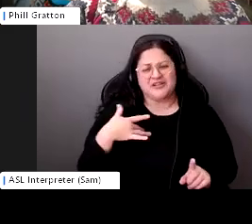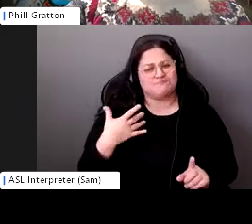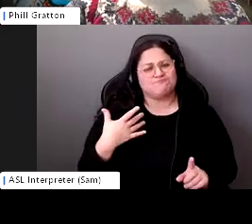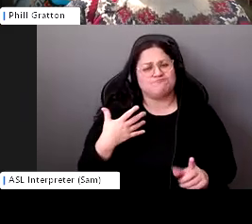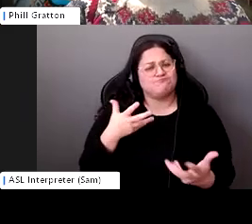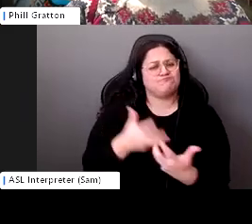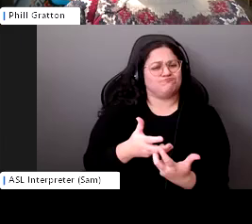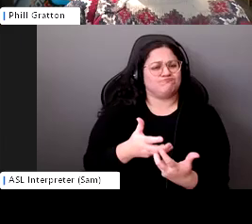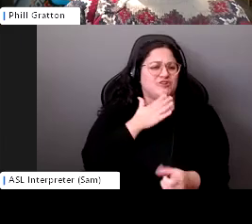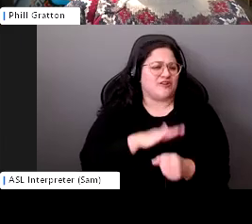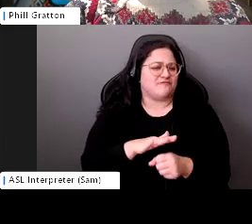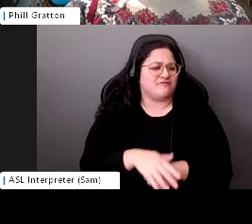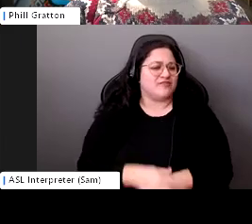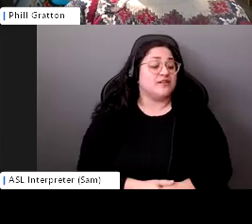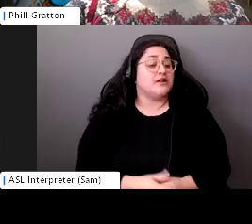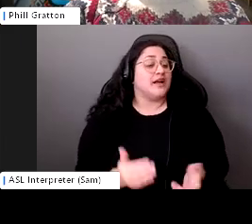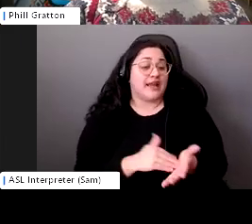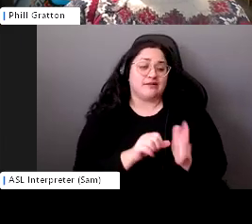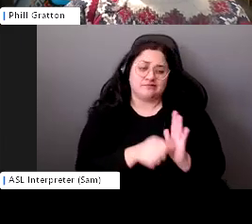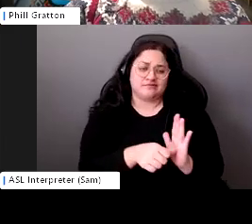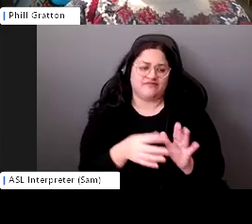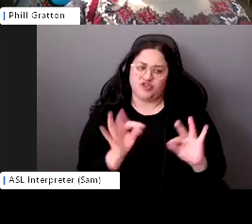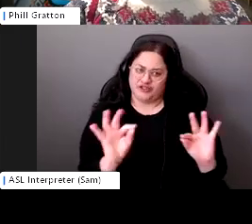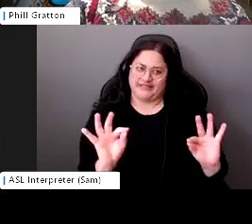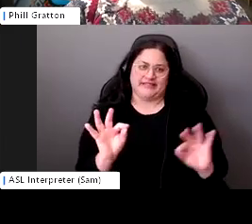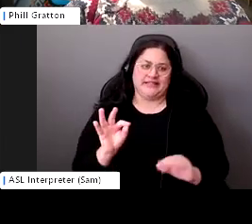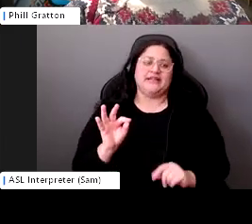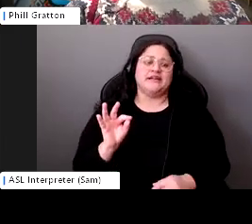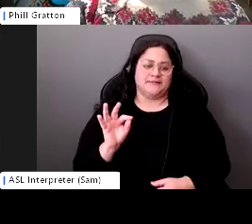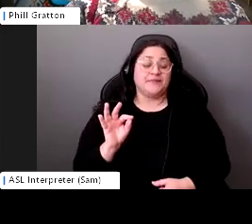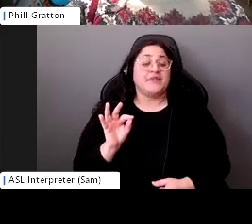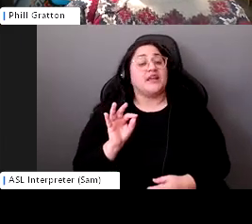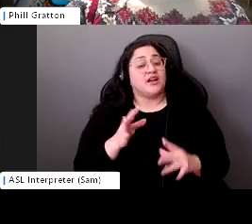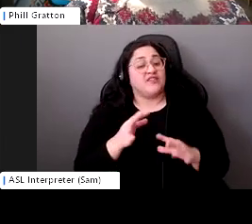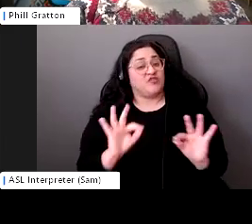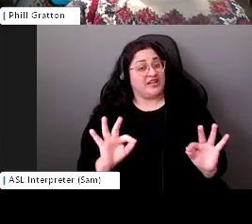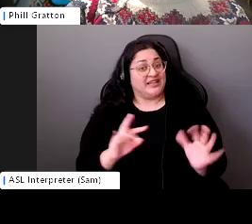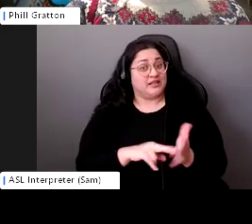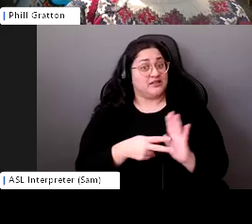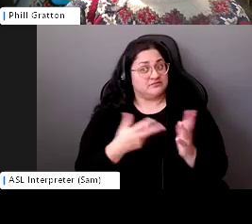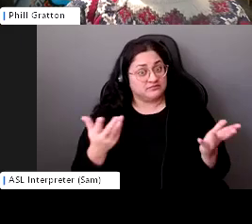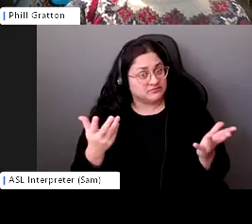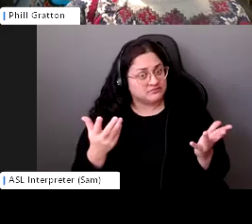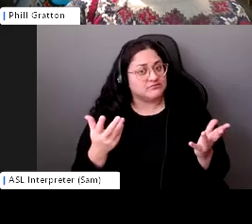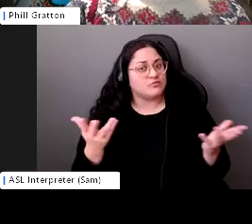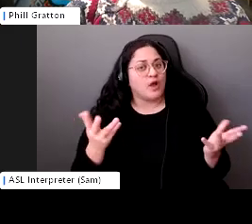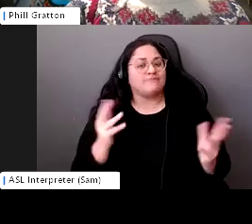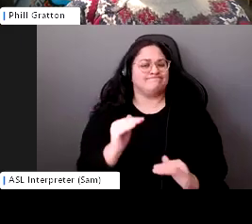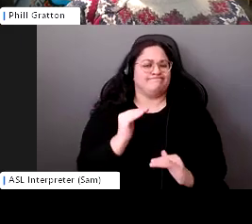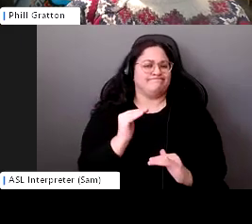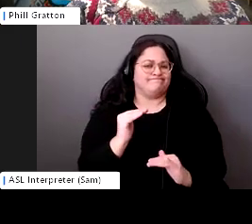As I mentioned, it's free. The free version does have a limit on the number of times you can use it to look things up,